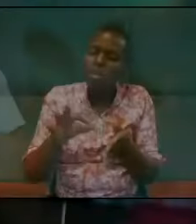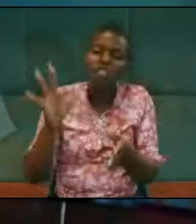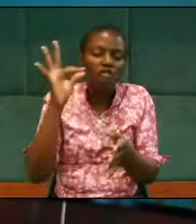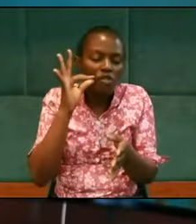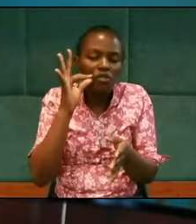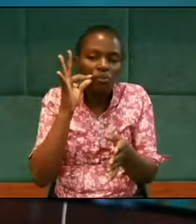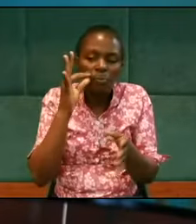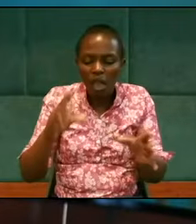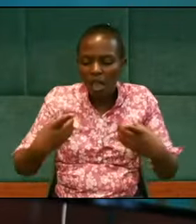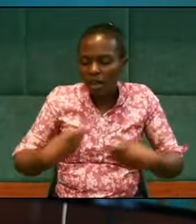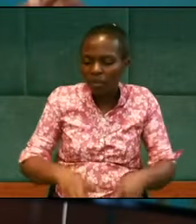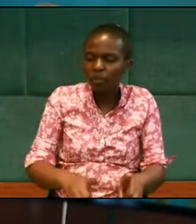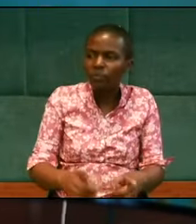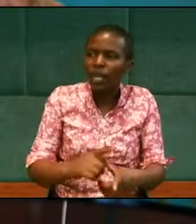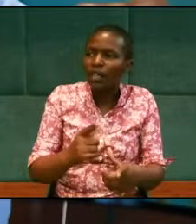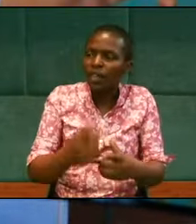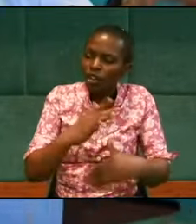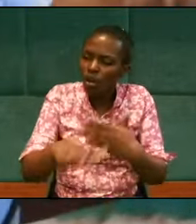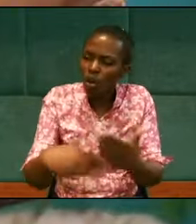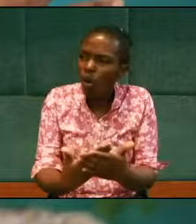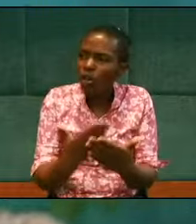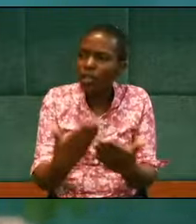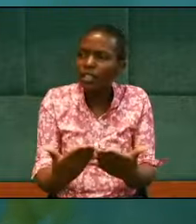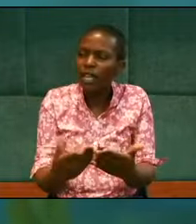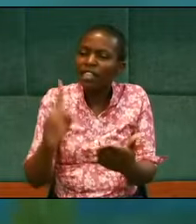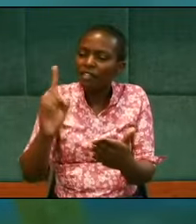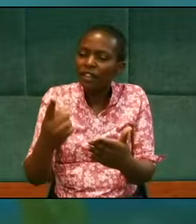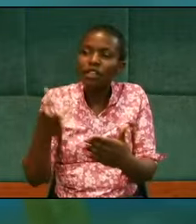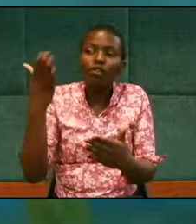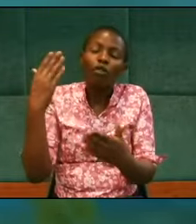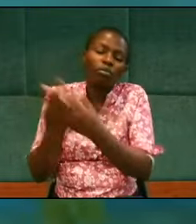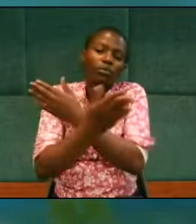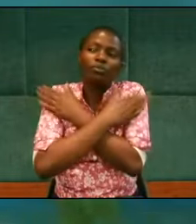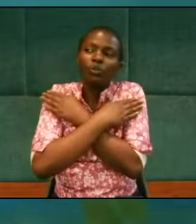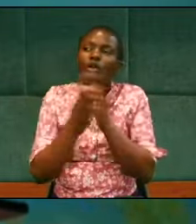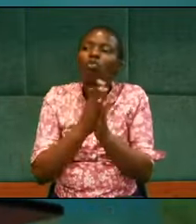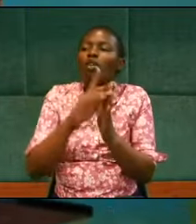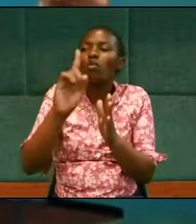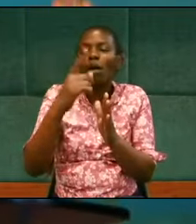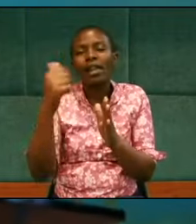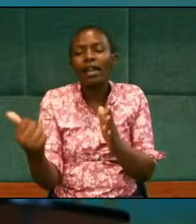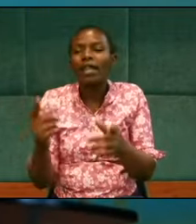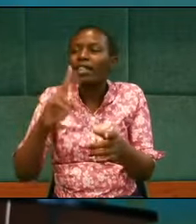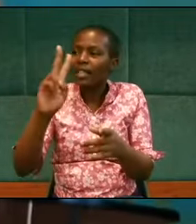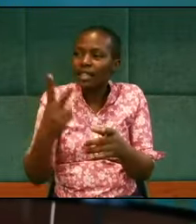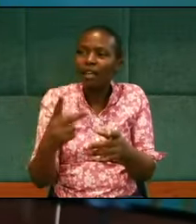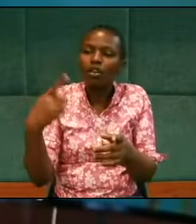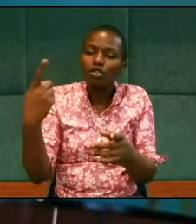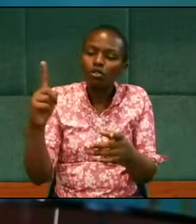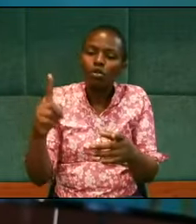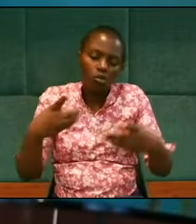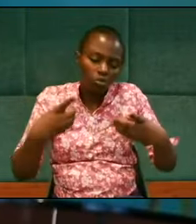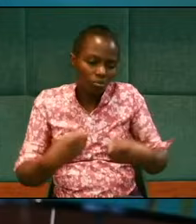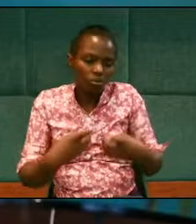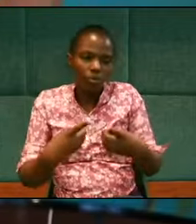the second reason for marriage. The first is to mutually complement each other. The second is to multiply a godly